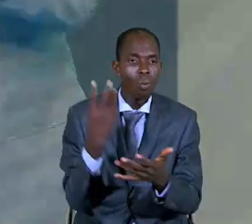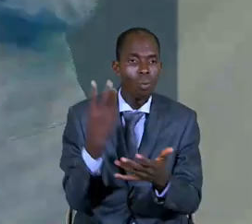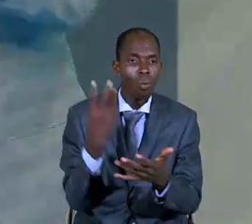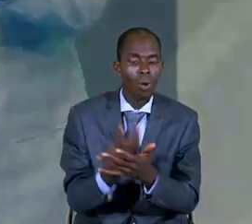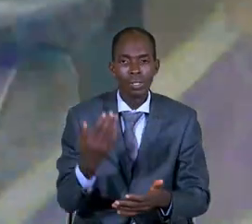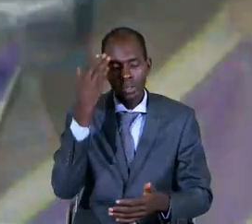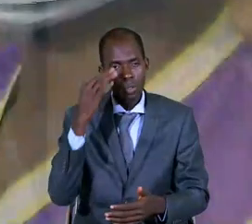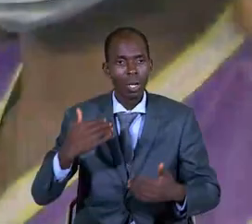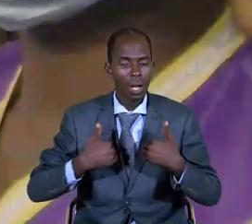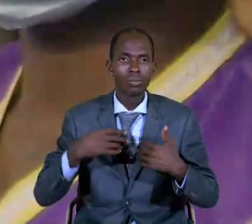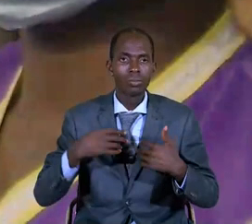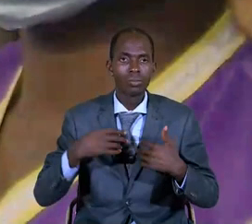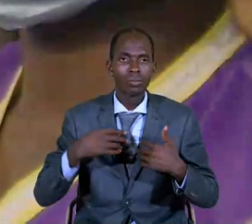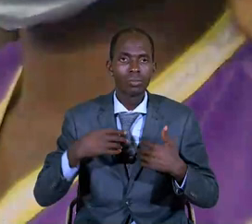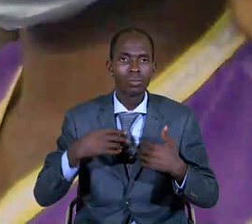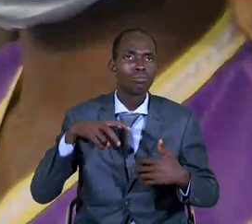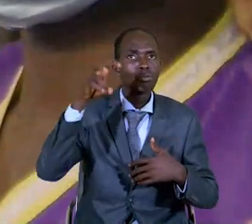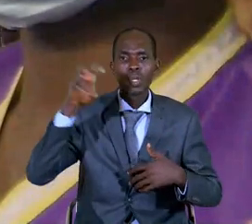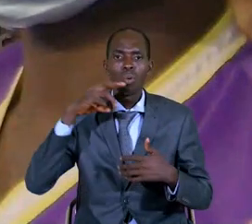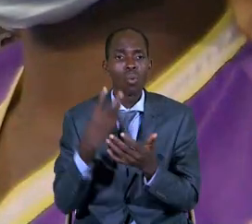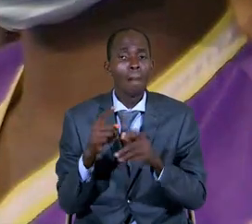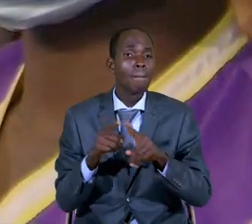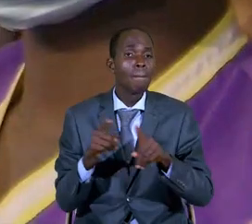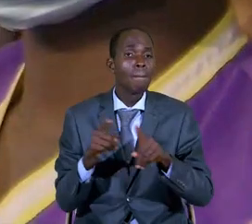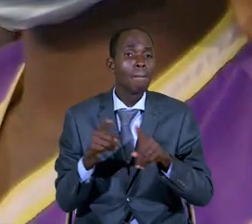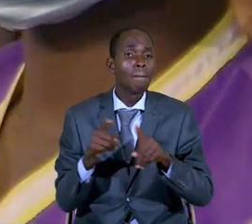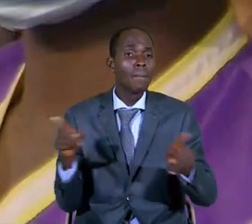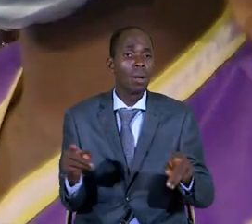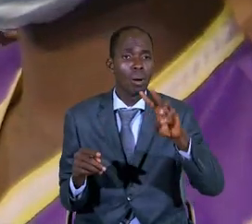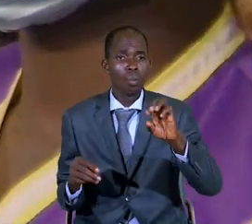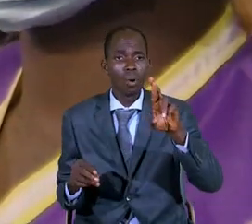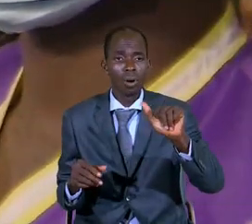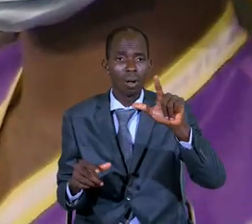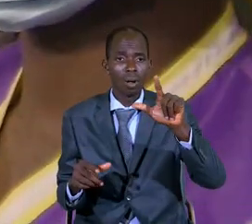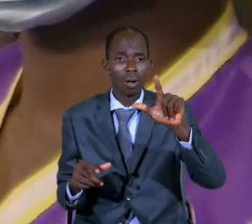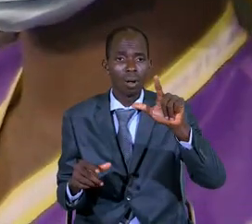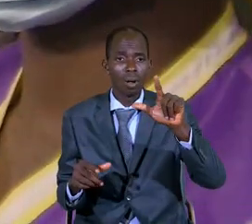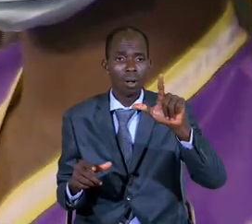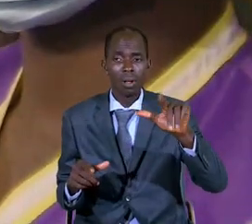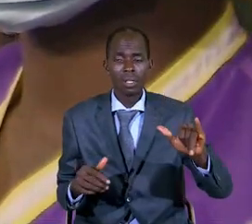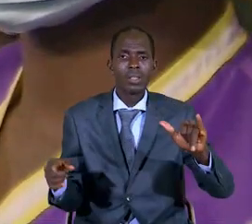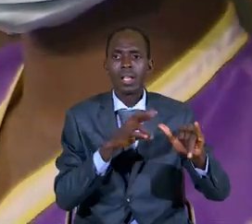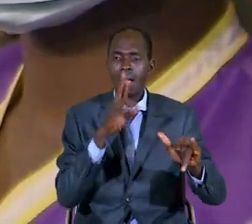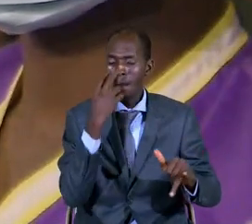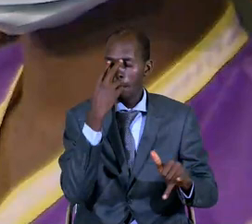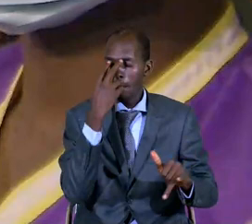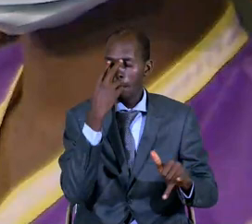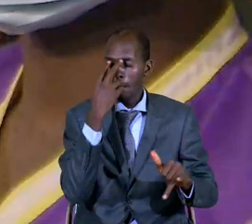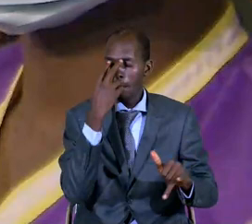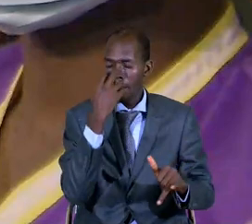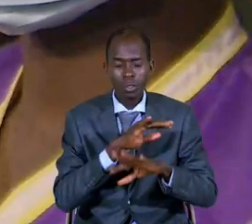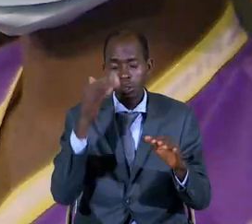well-traveled, but morally, they are blind. They do not know the difference between right and wrong,